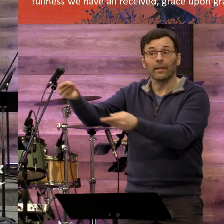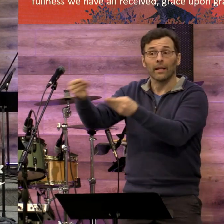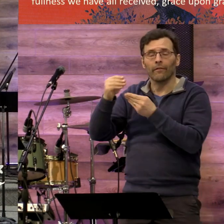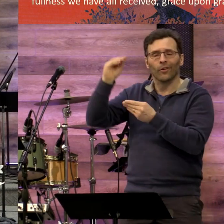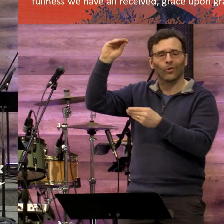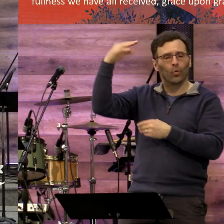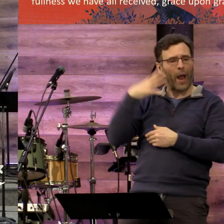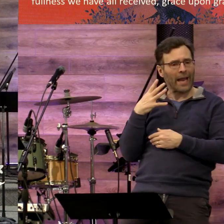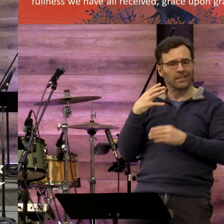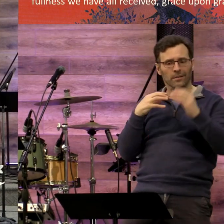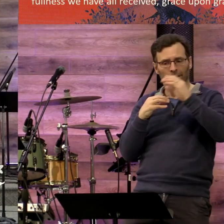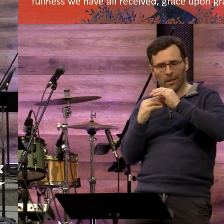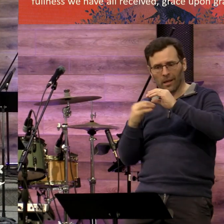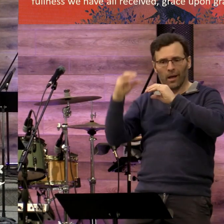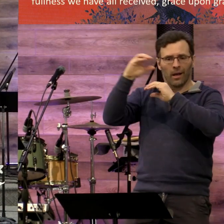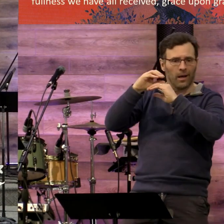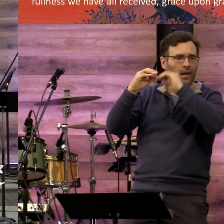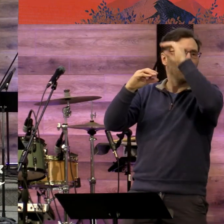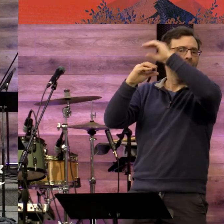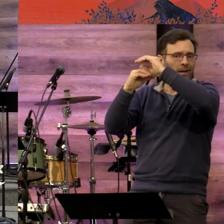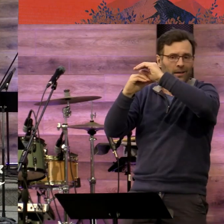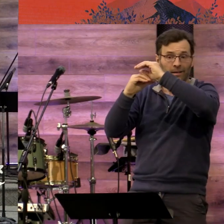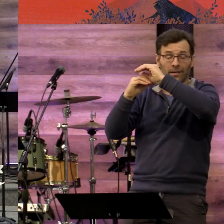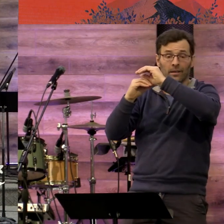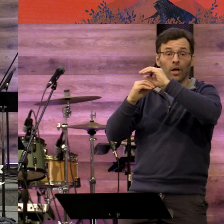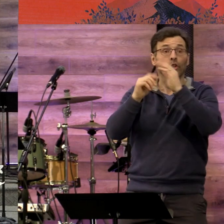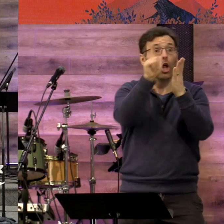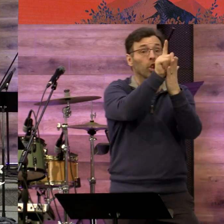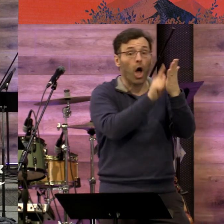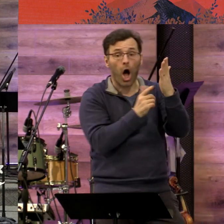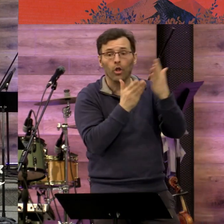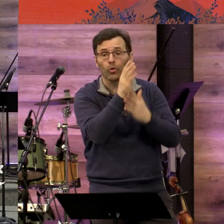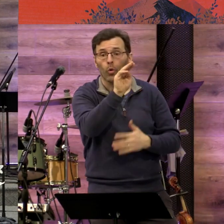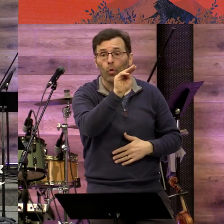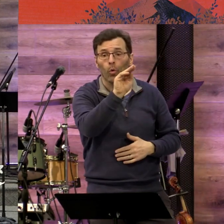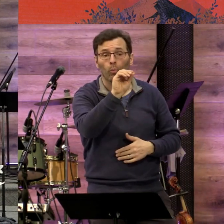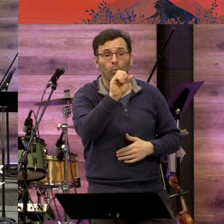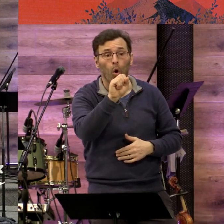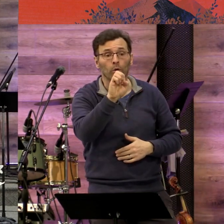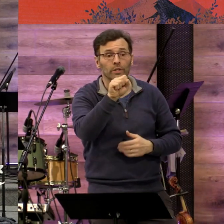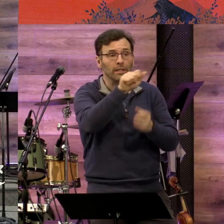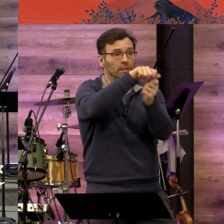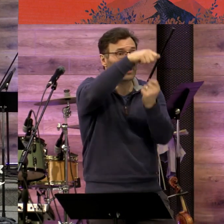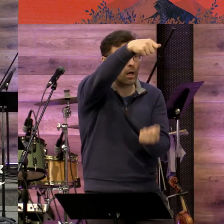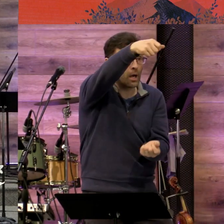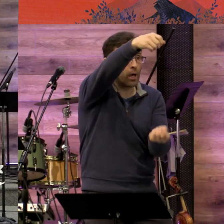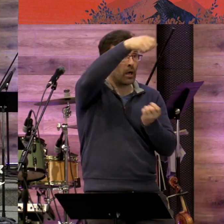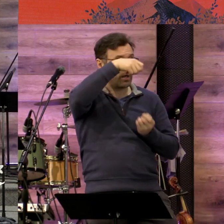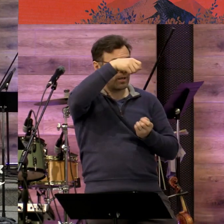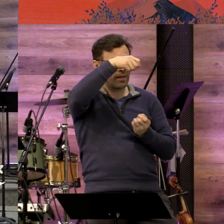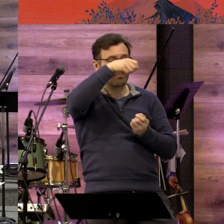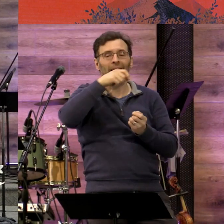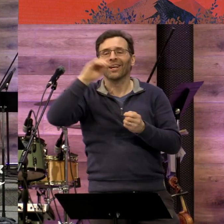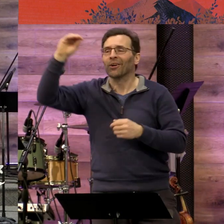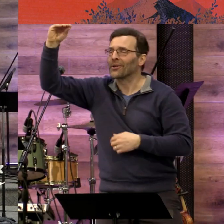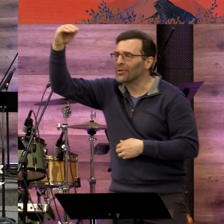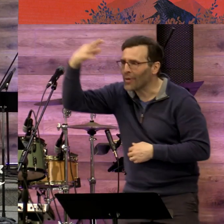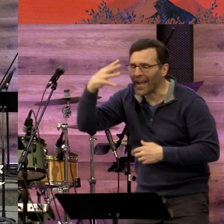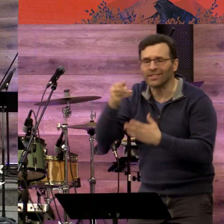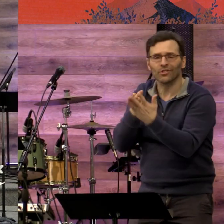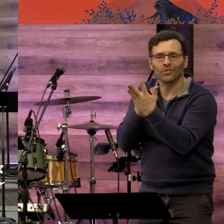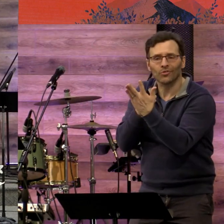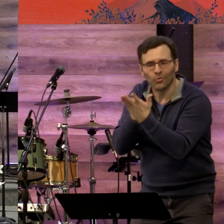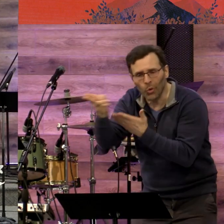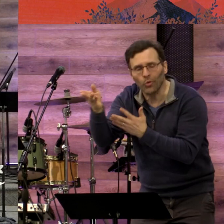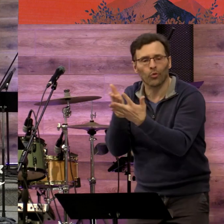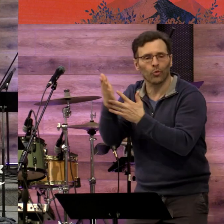grace upon grace. For the law was given through Moses. Grace and truth came through Jesus Christ. No